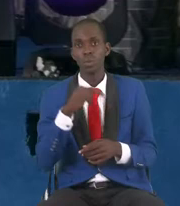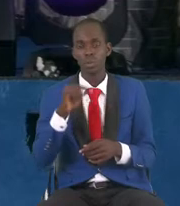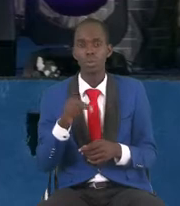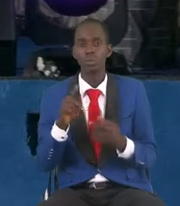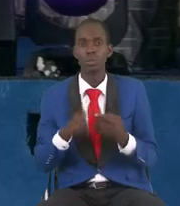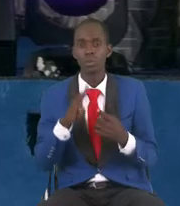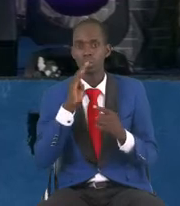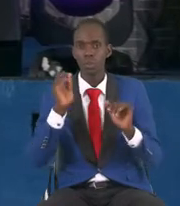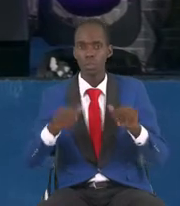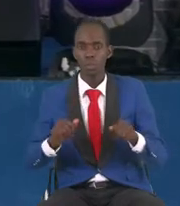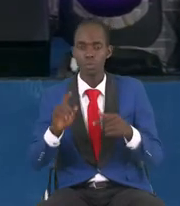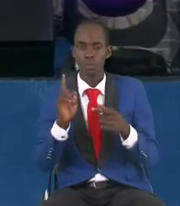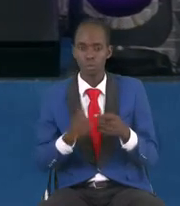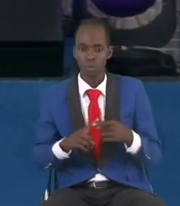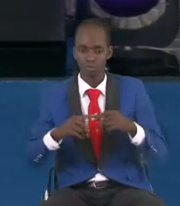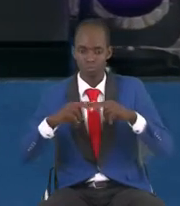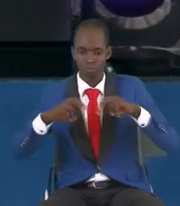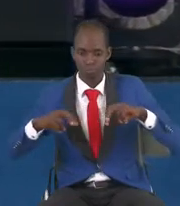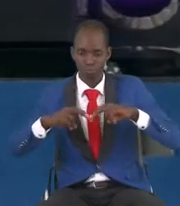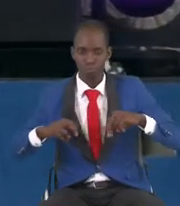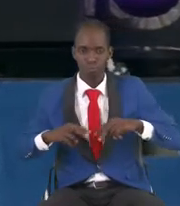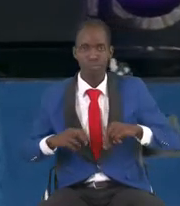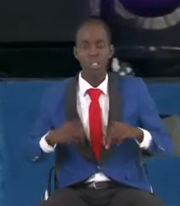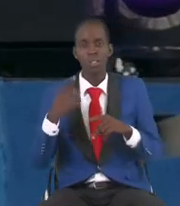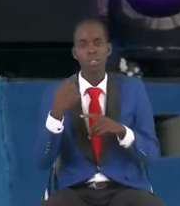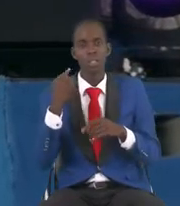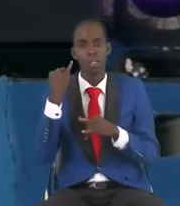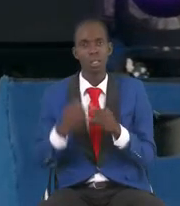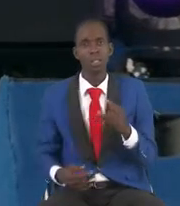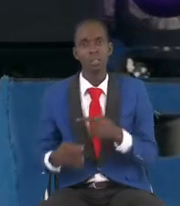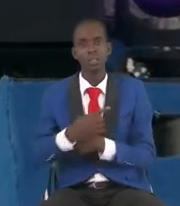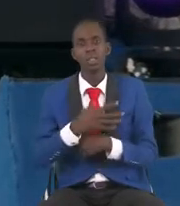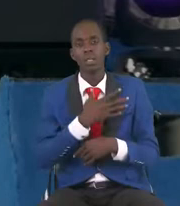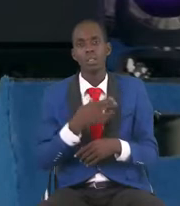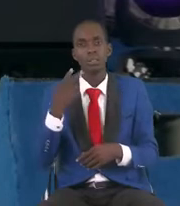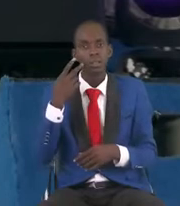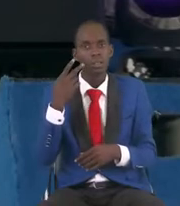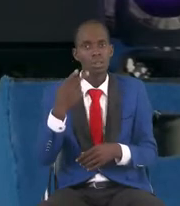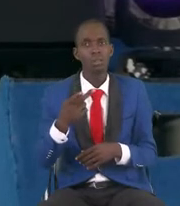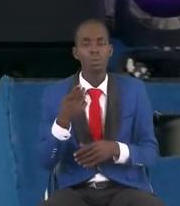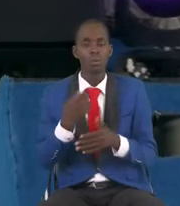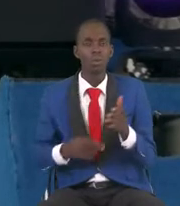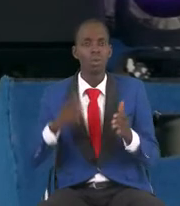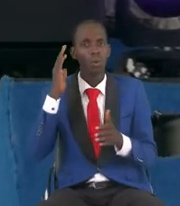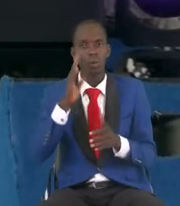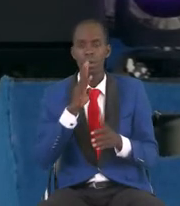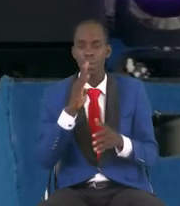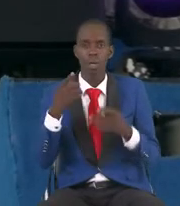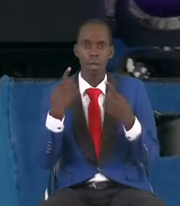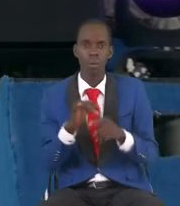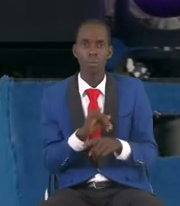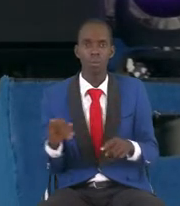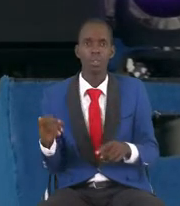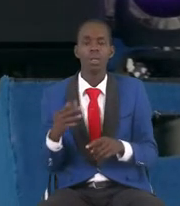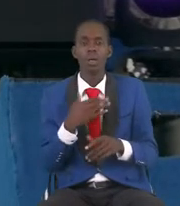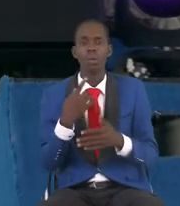to analyze the last days and see what will be happening. And then what stand do you